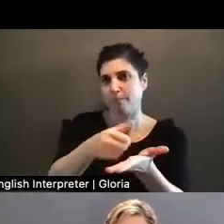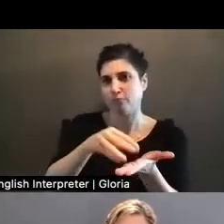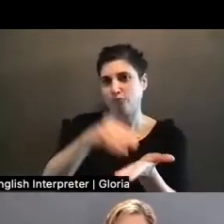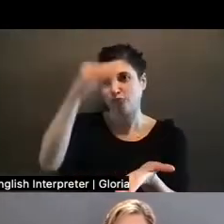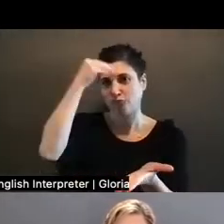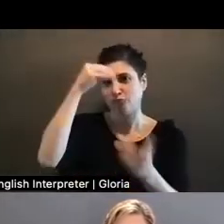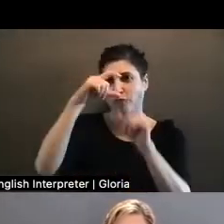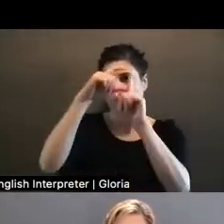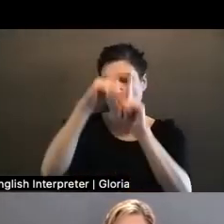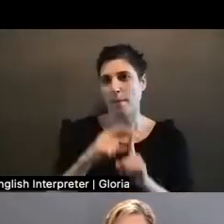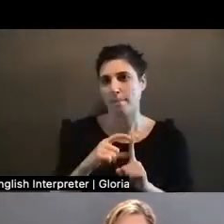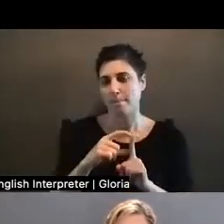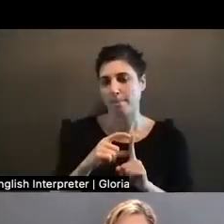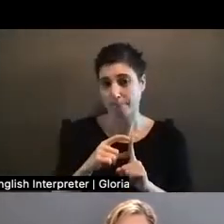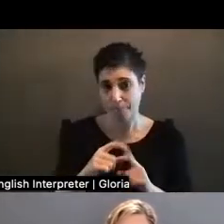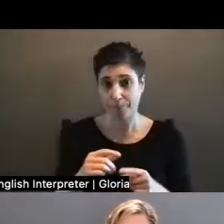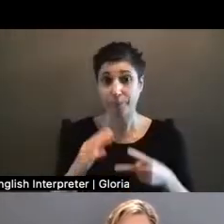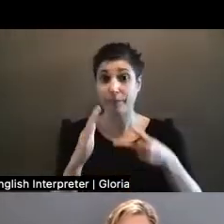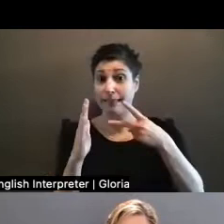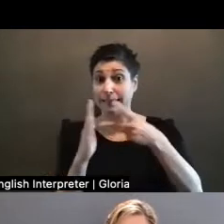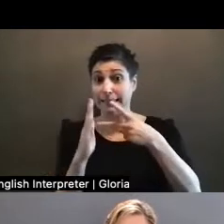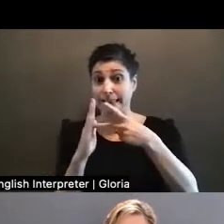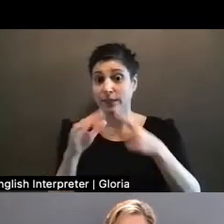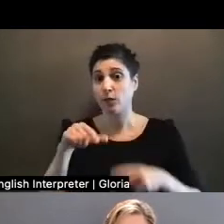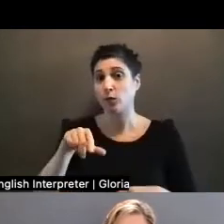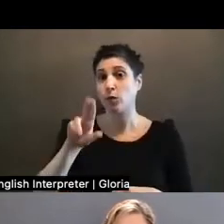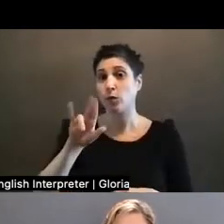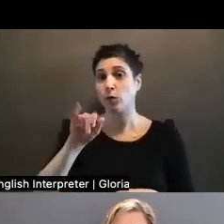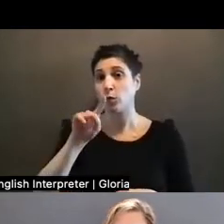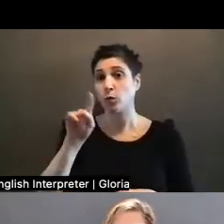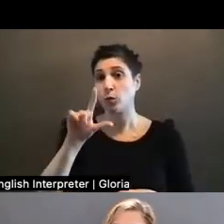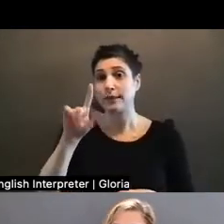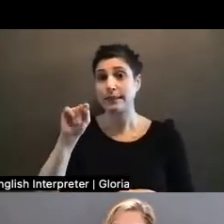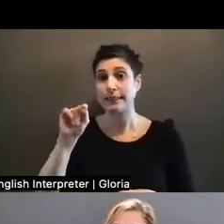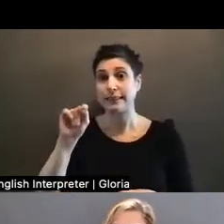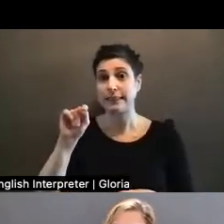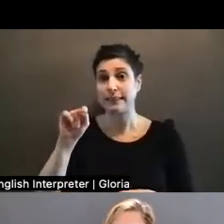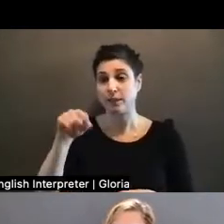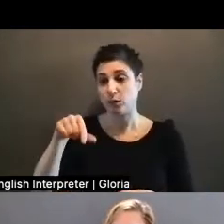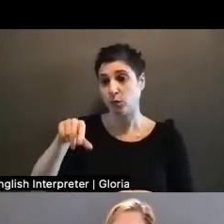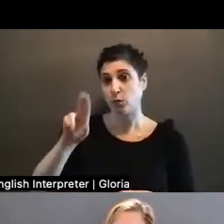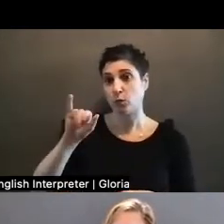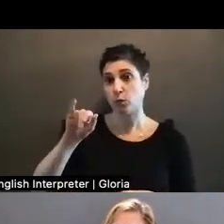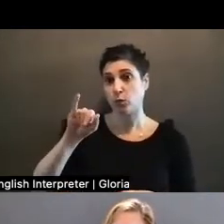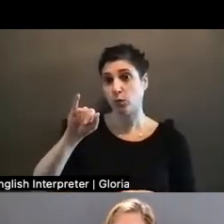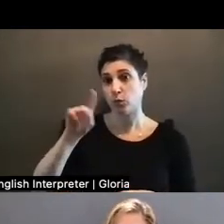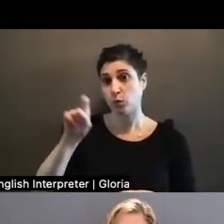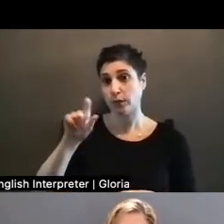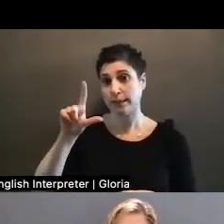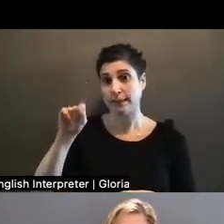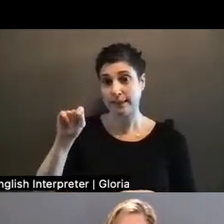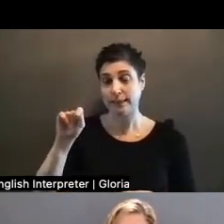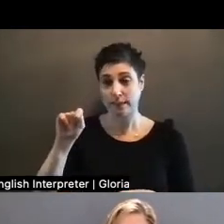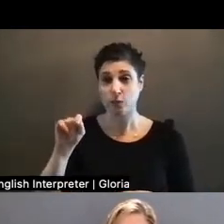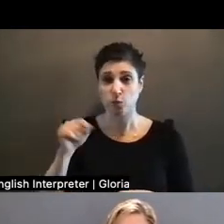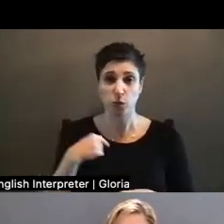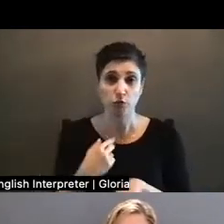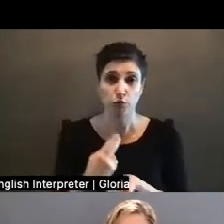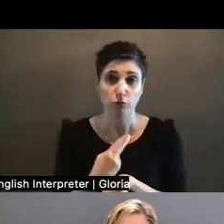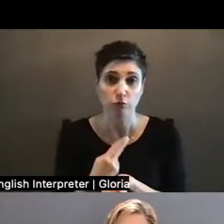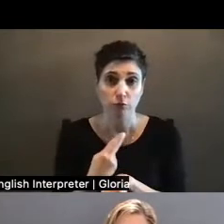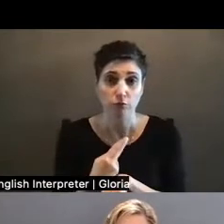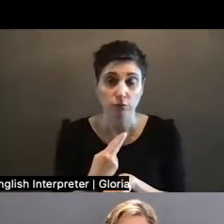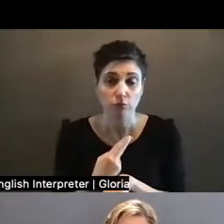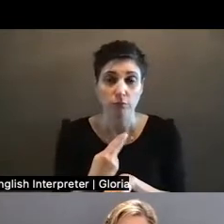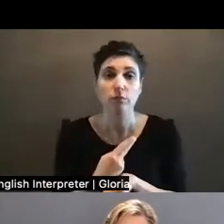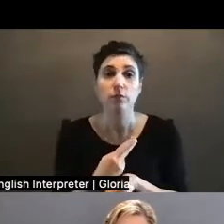We use Quizlet. Right now, Quizlet is on a list of resources. In each